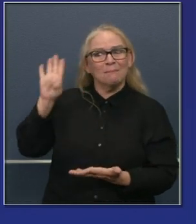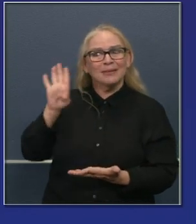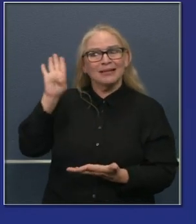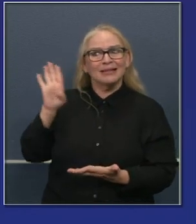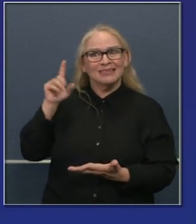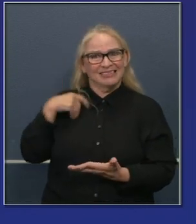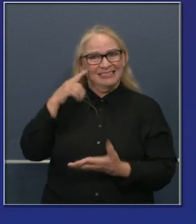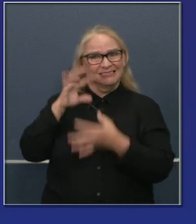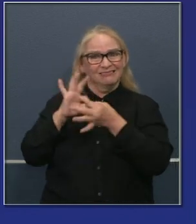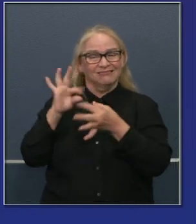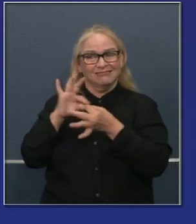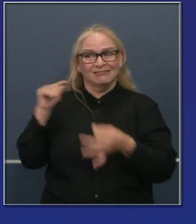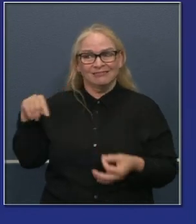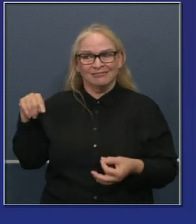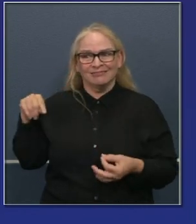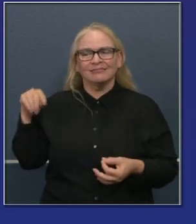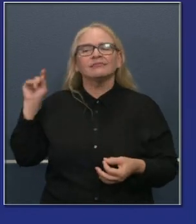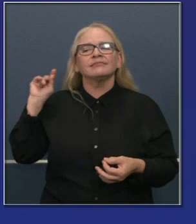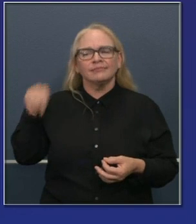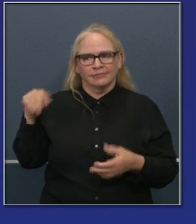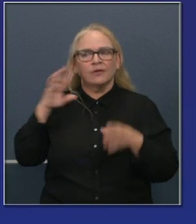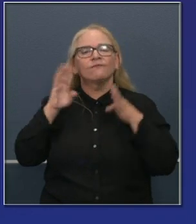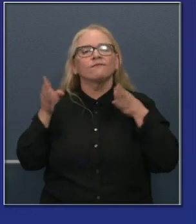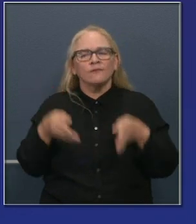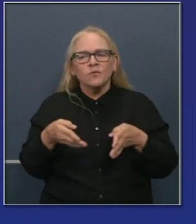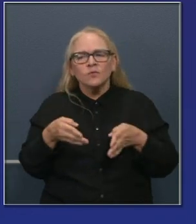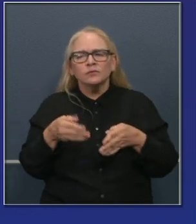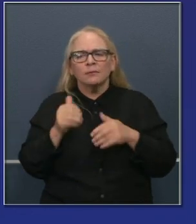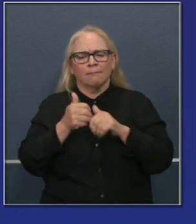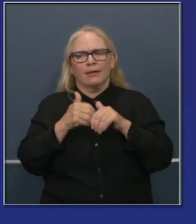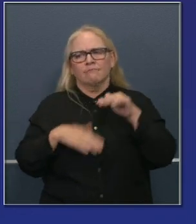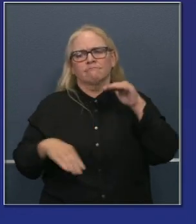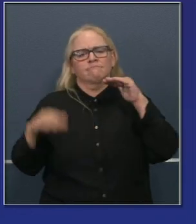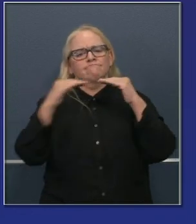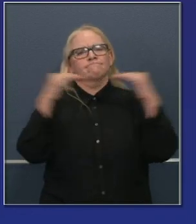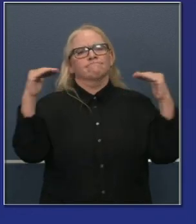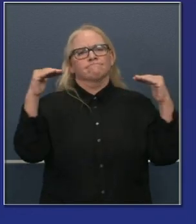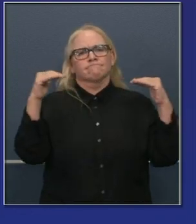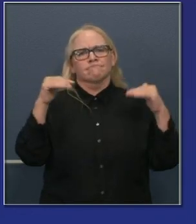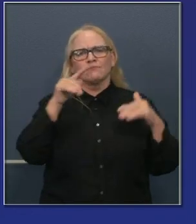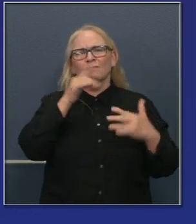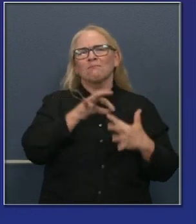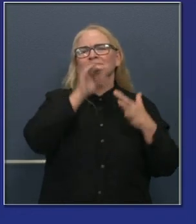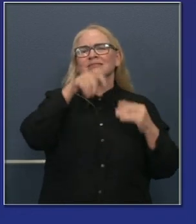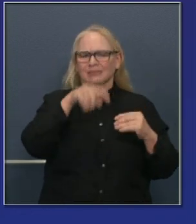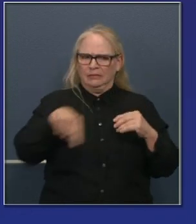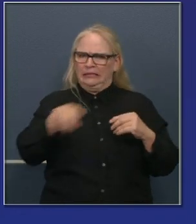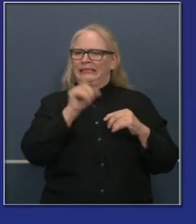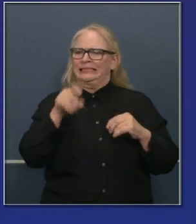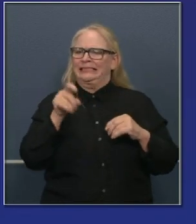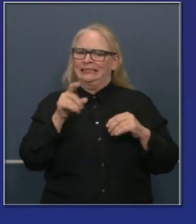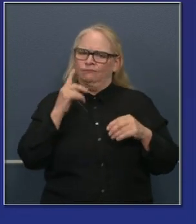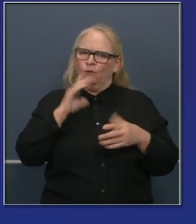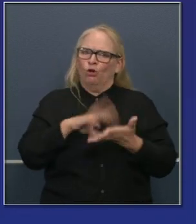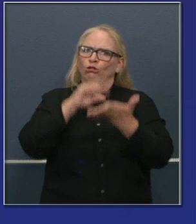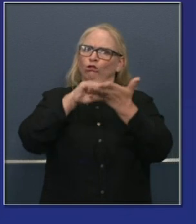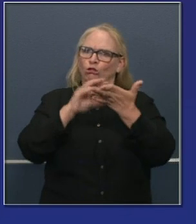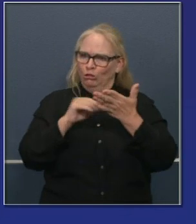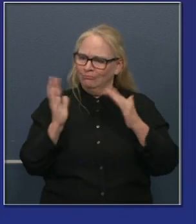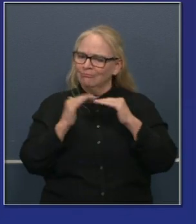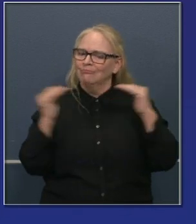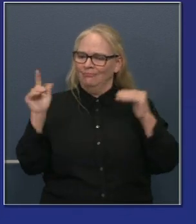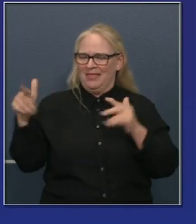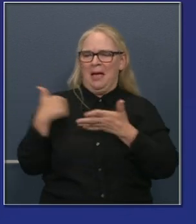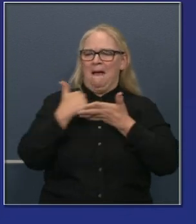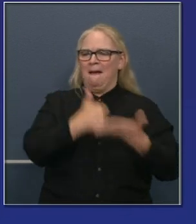was focusing on equity broadly, but it's money that is available for additional purchases